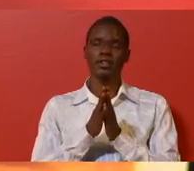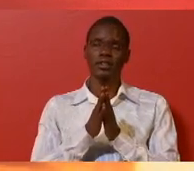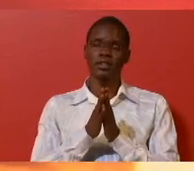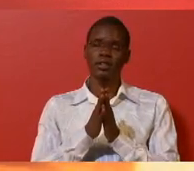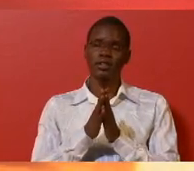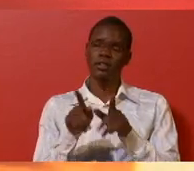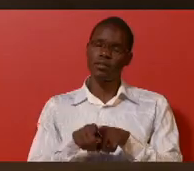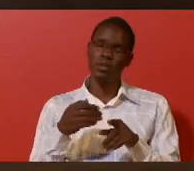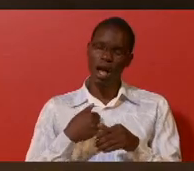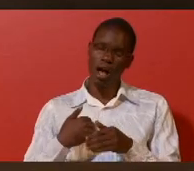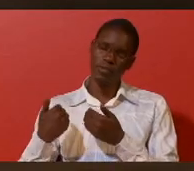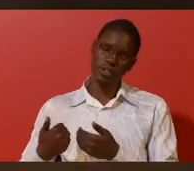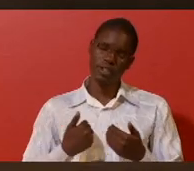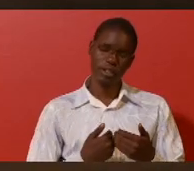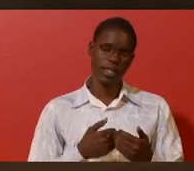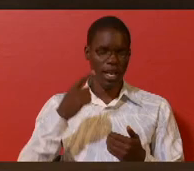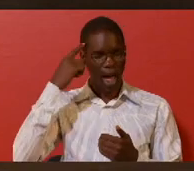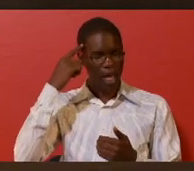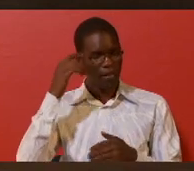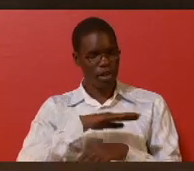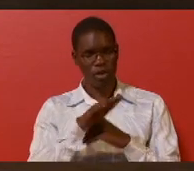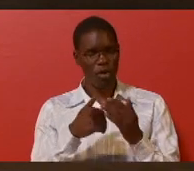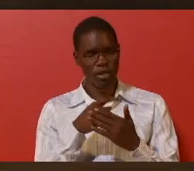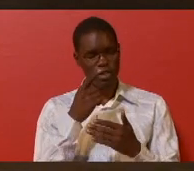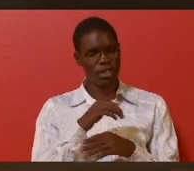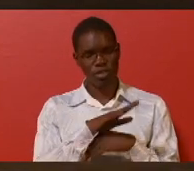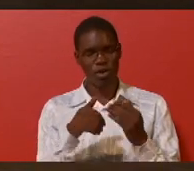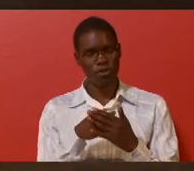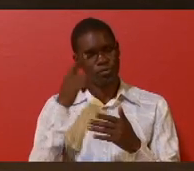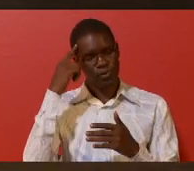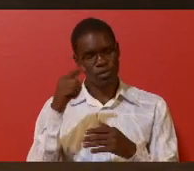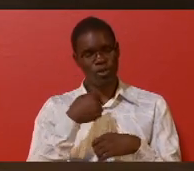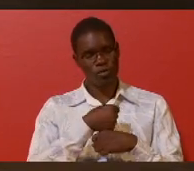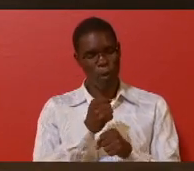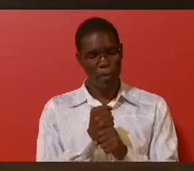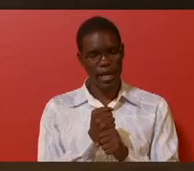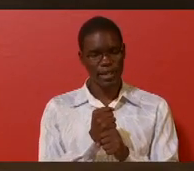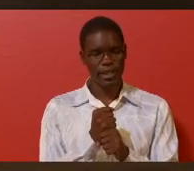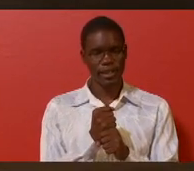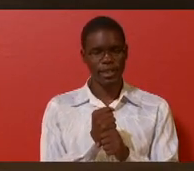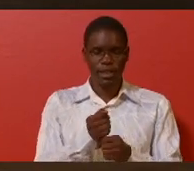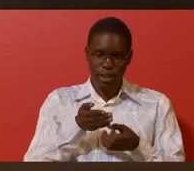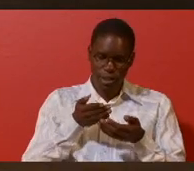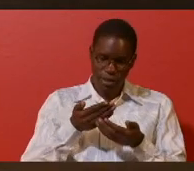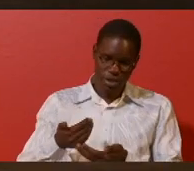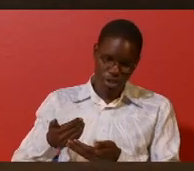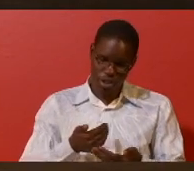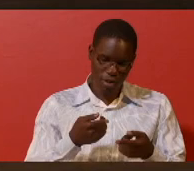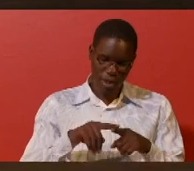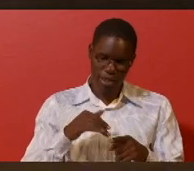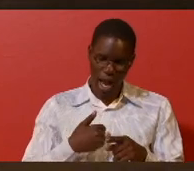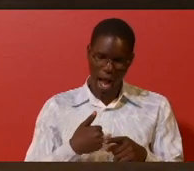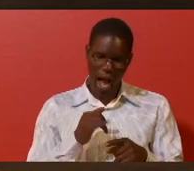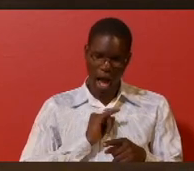that. Well, I think that says it all. It's also for the procreation and nurture of children. But I wanted to go